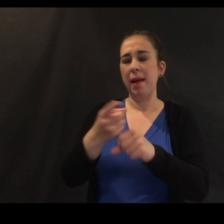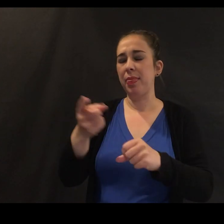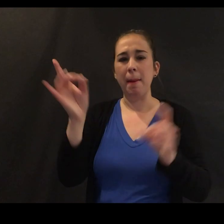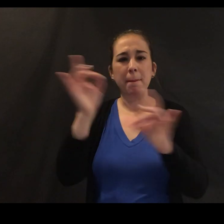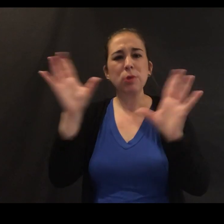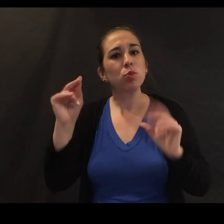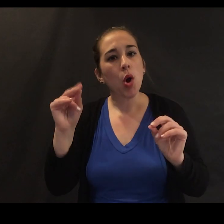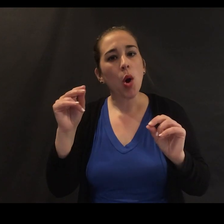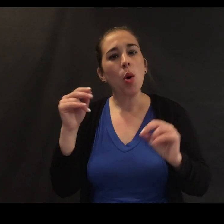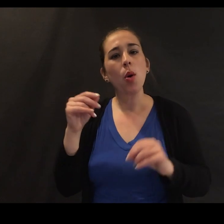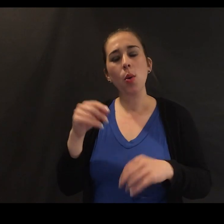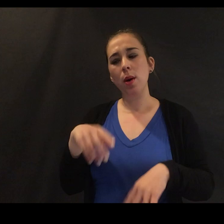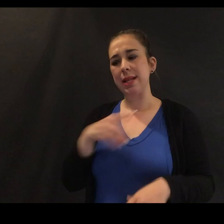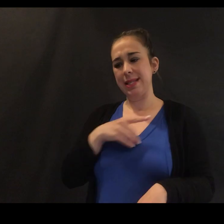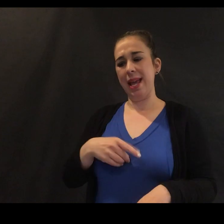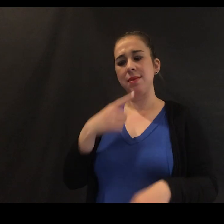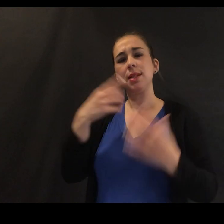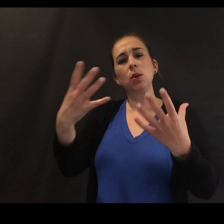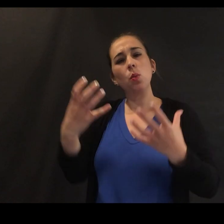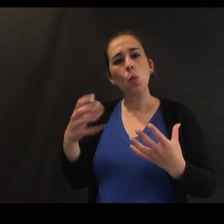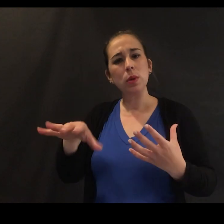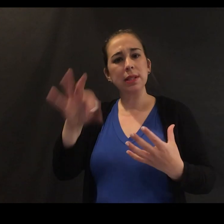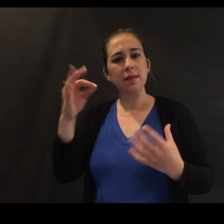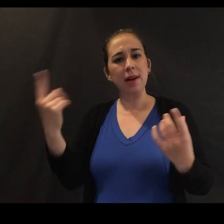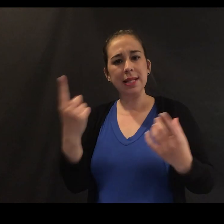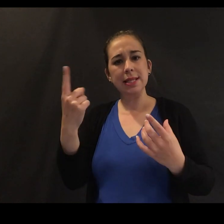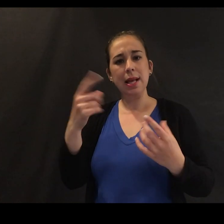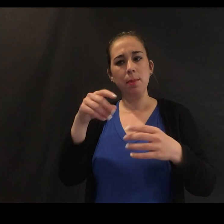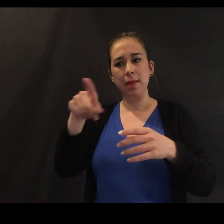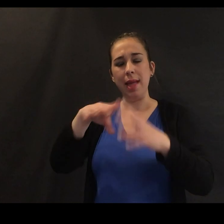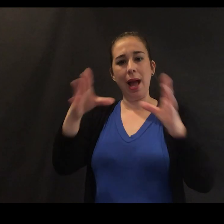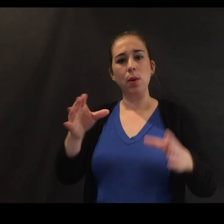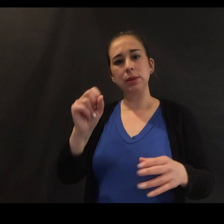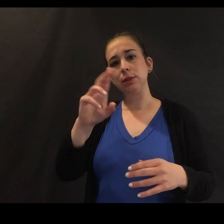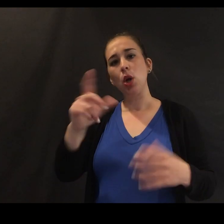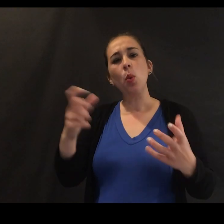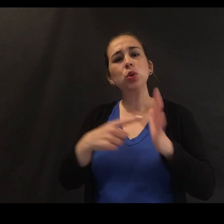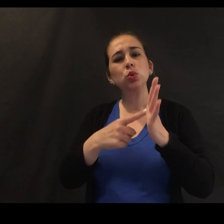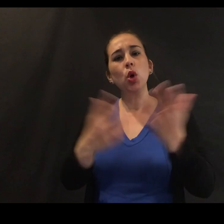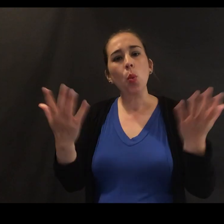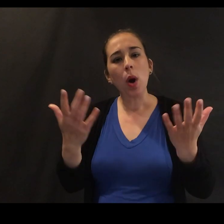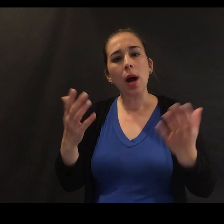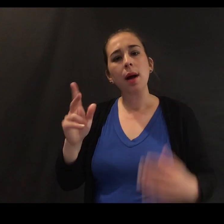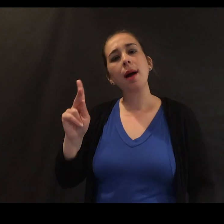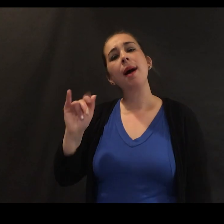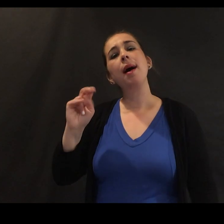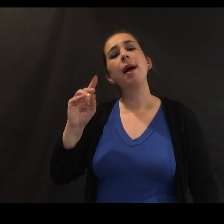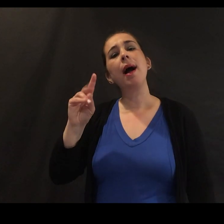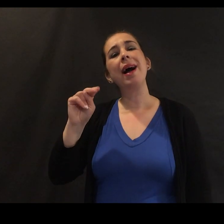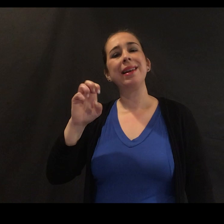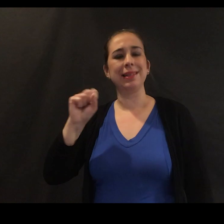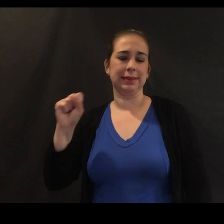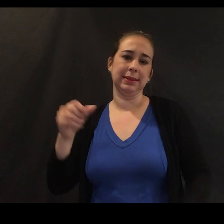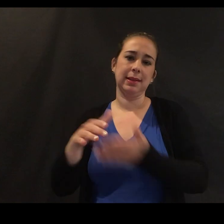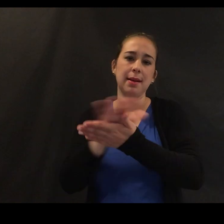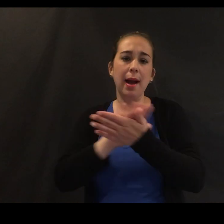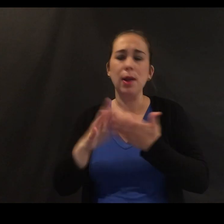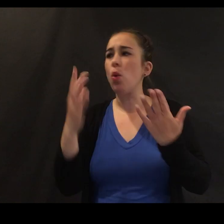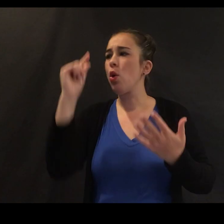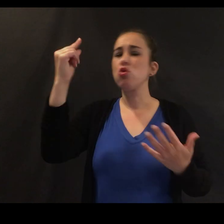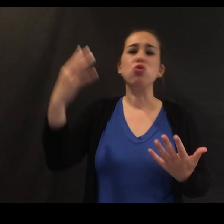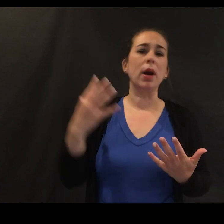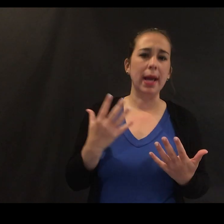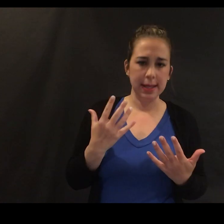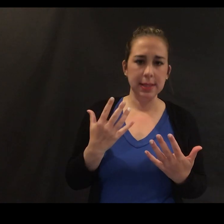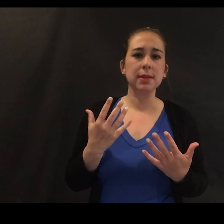there anyone still left of the house of Saul to whom I can show, what's the word again? Kindness, or we'll use the word grace, because it's